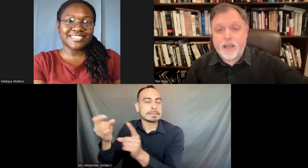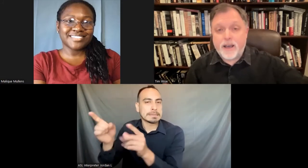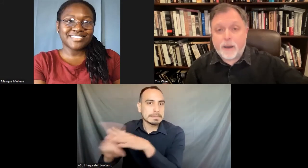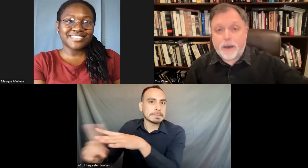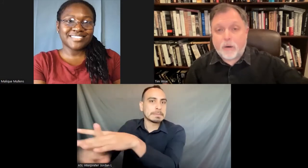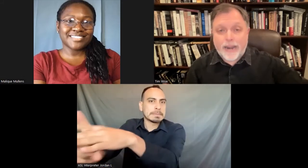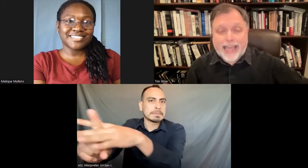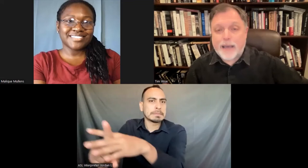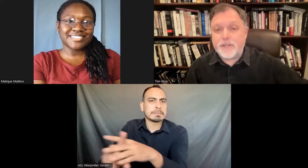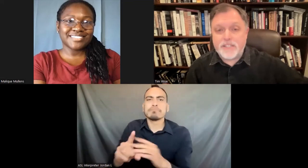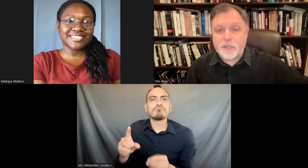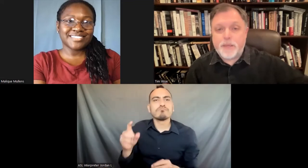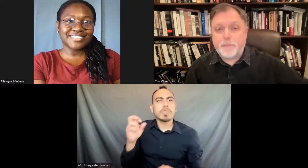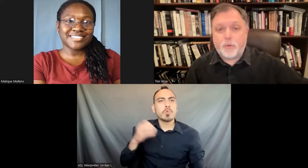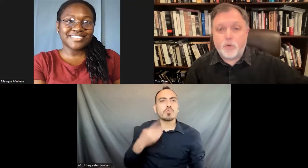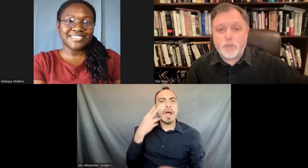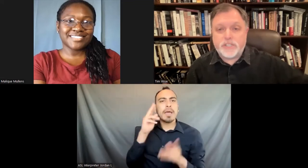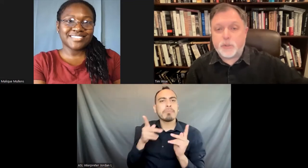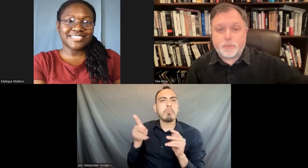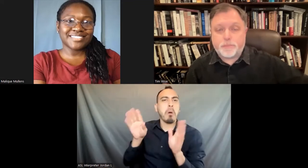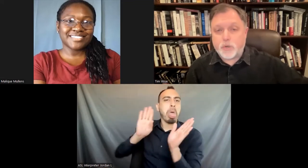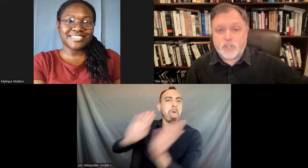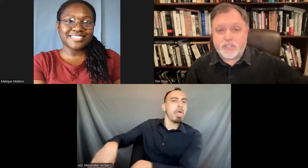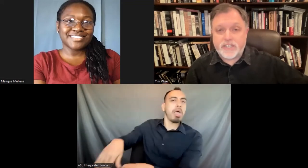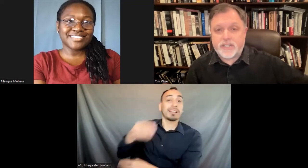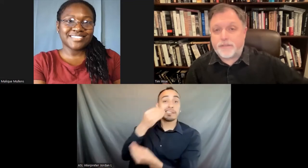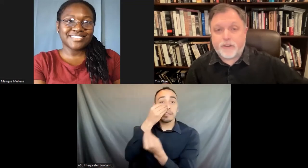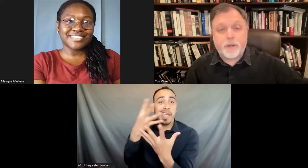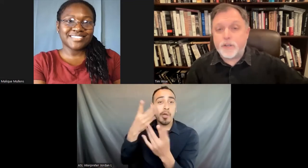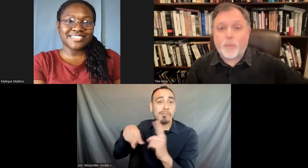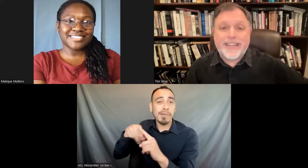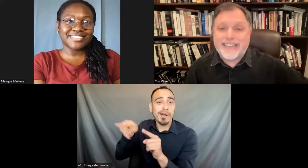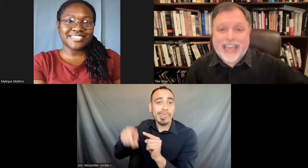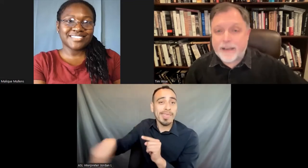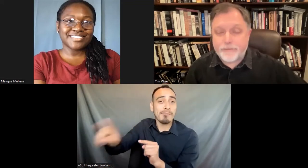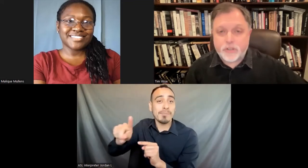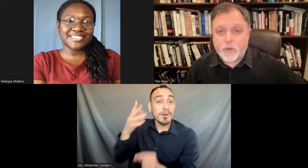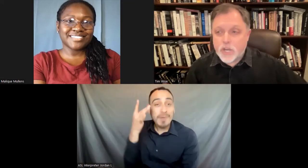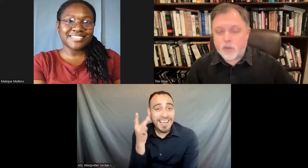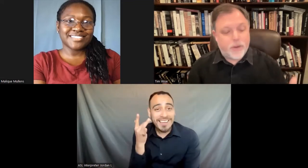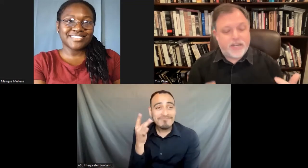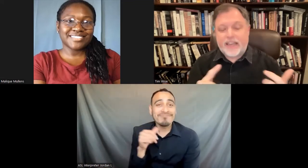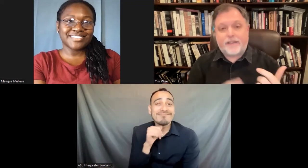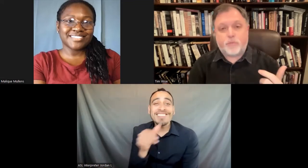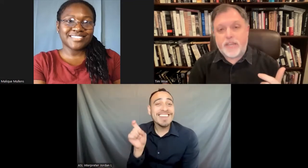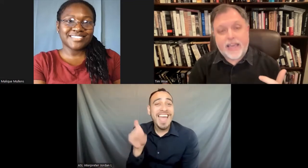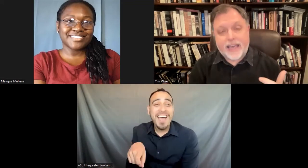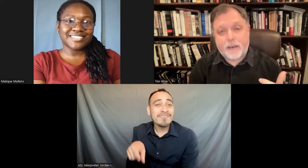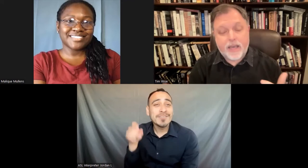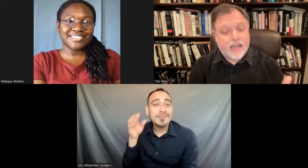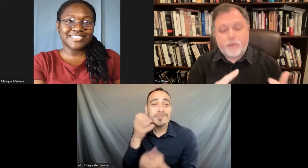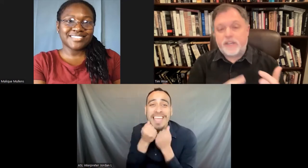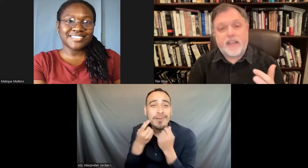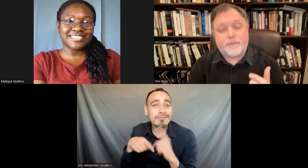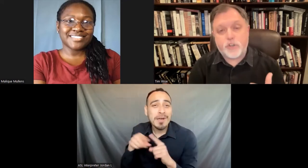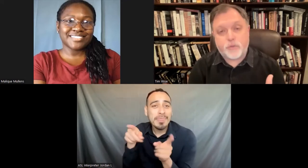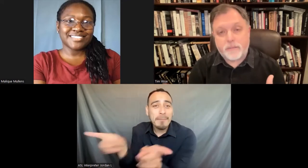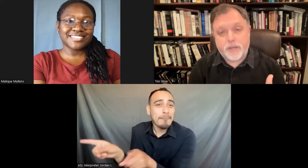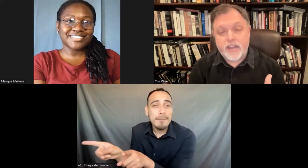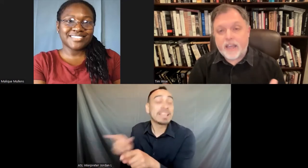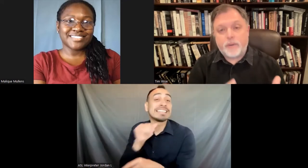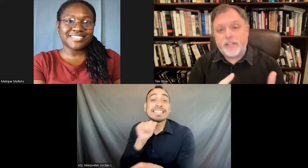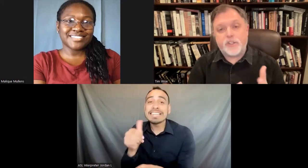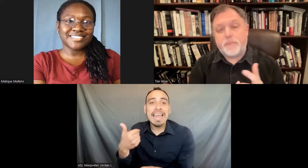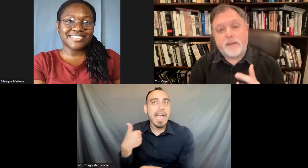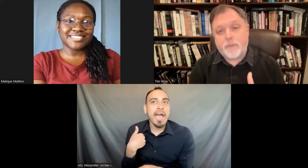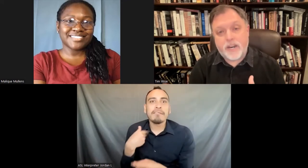damn about what happened to the people who were disproportionately suffering because we didn't have to. So we didn't have rehab and we didn't have